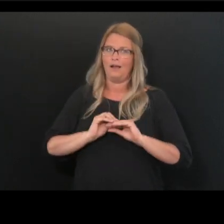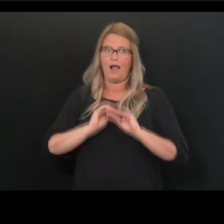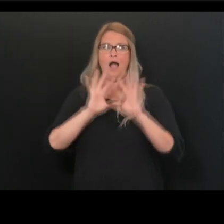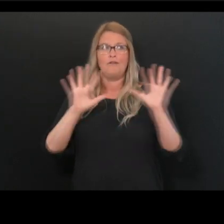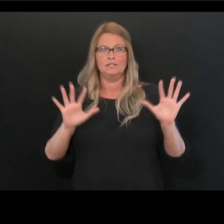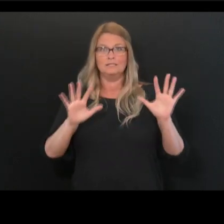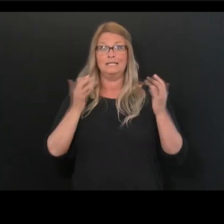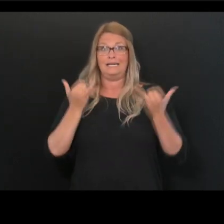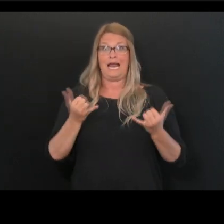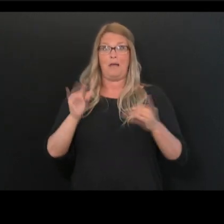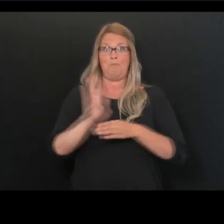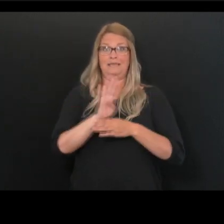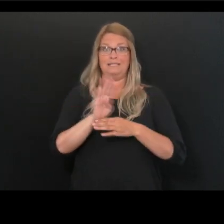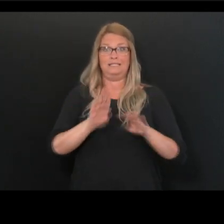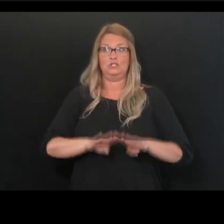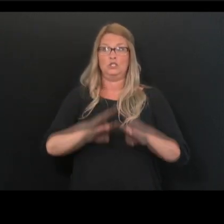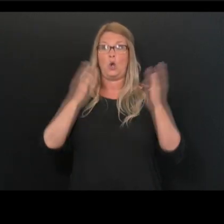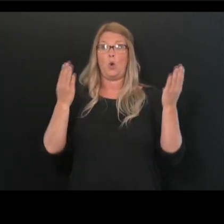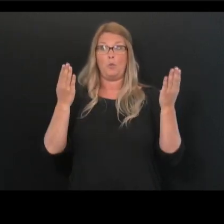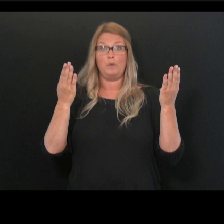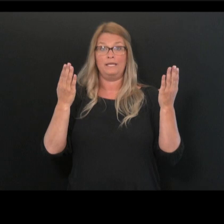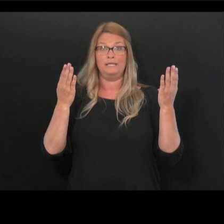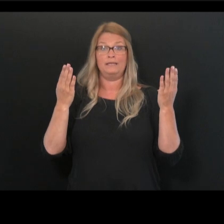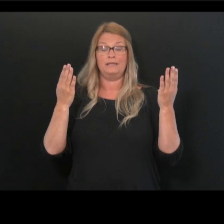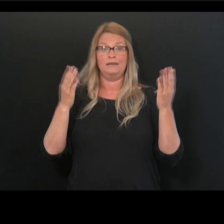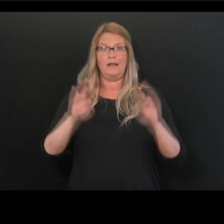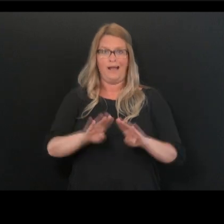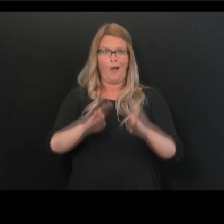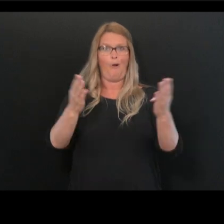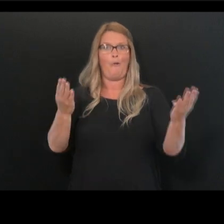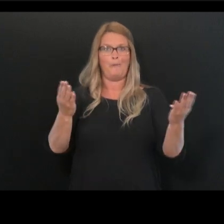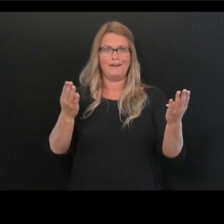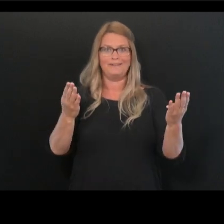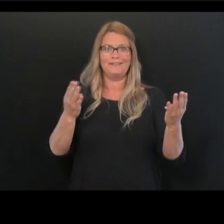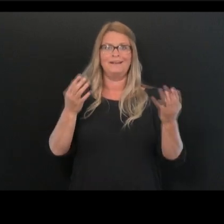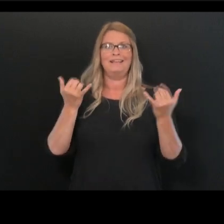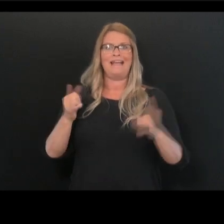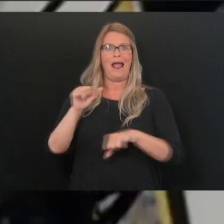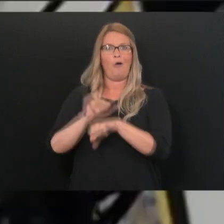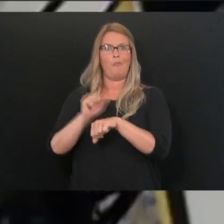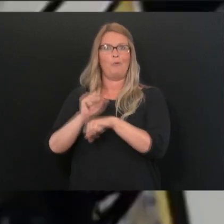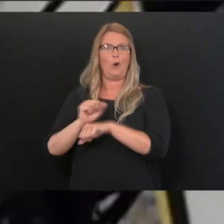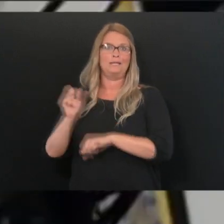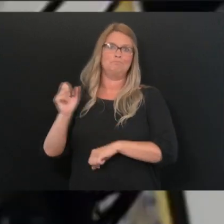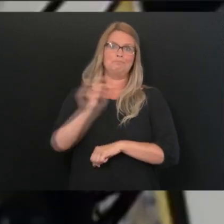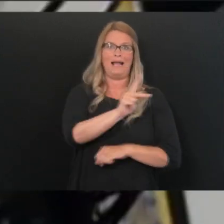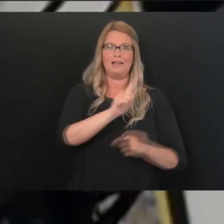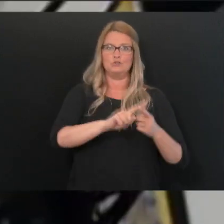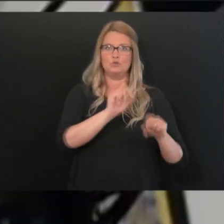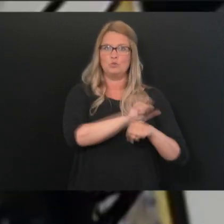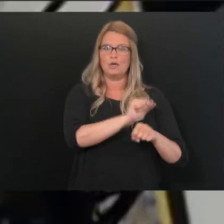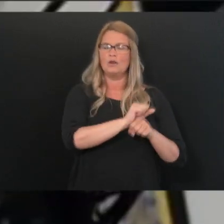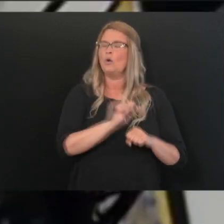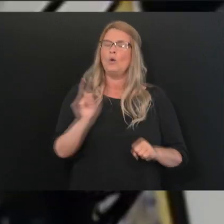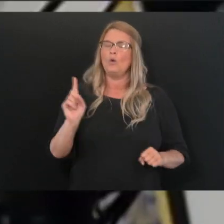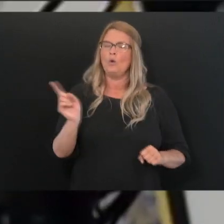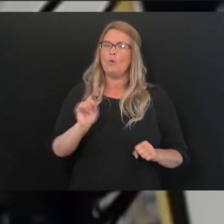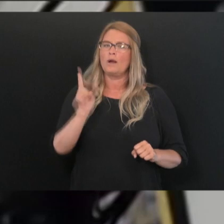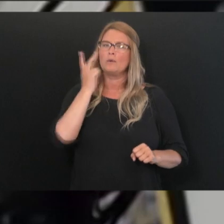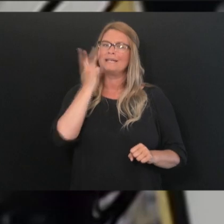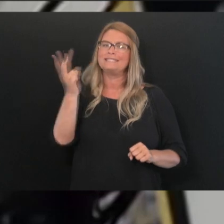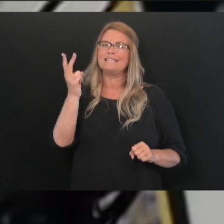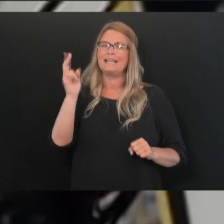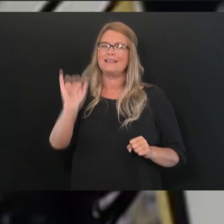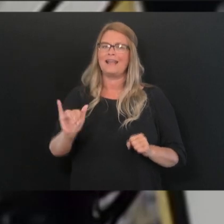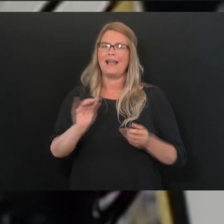businesses starting to reopen in phases, employees are being called back to work. Where do we see that number? Do we